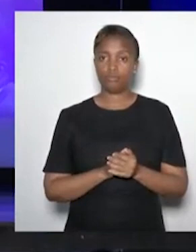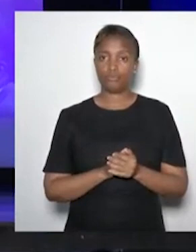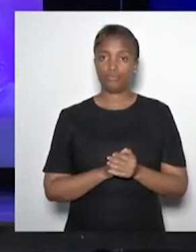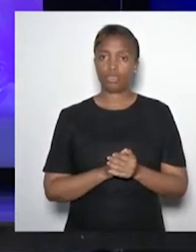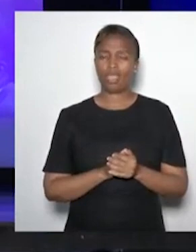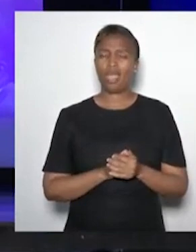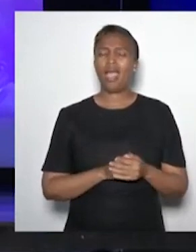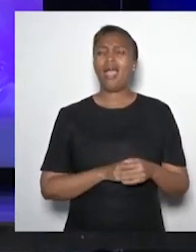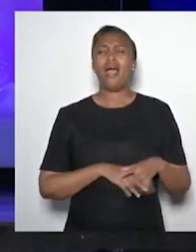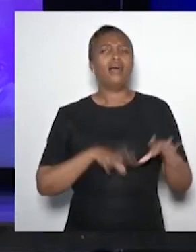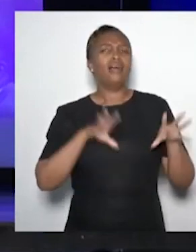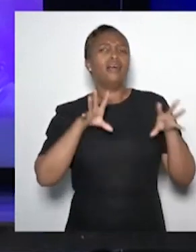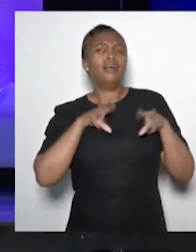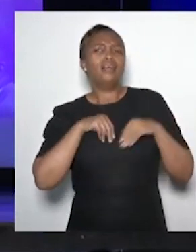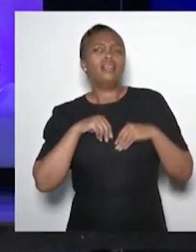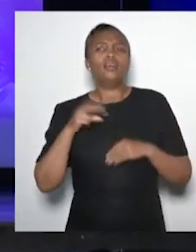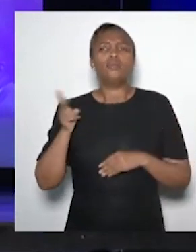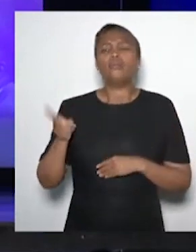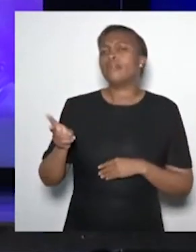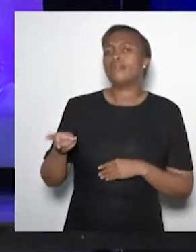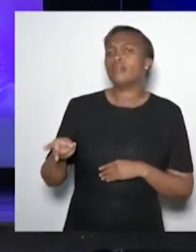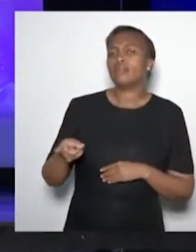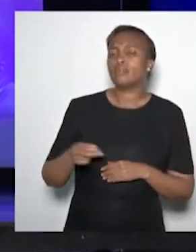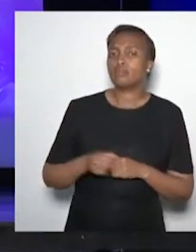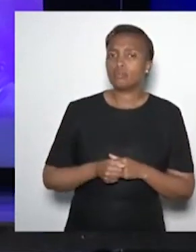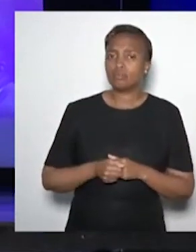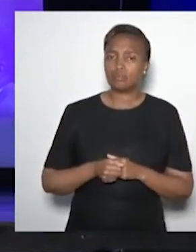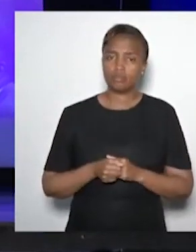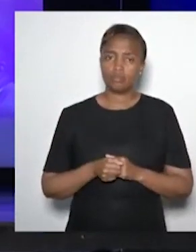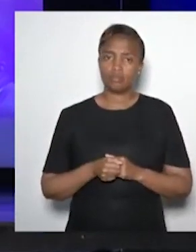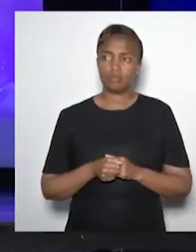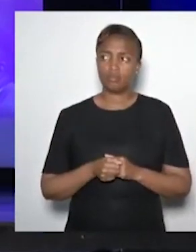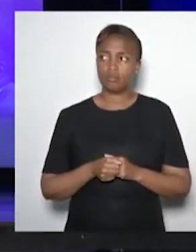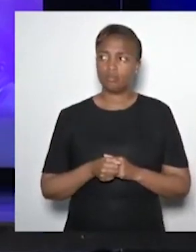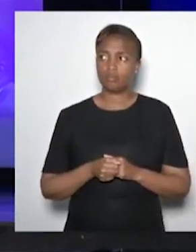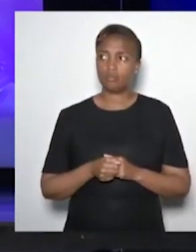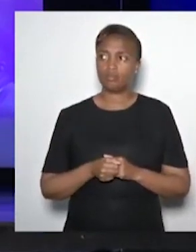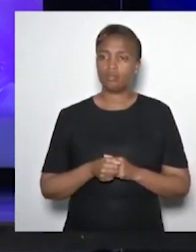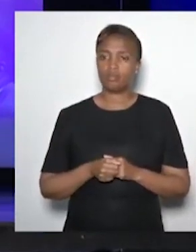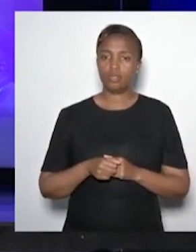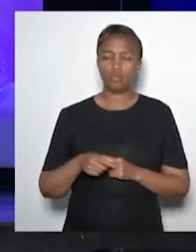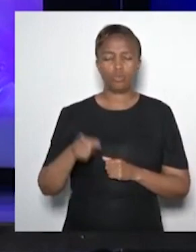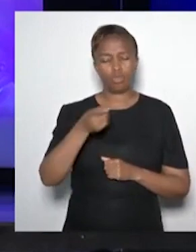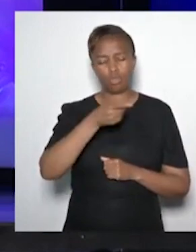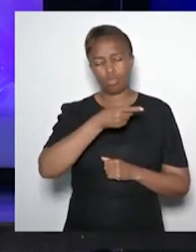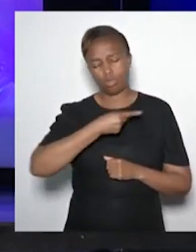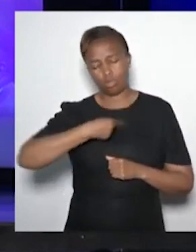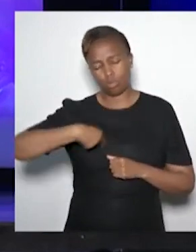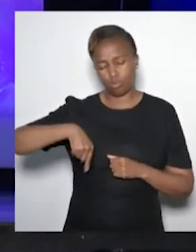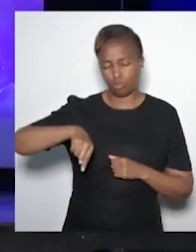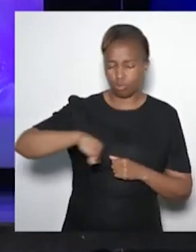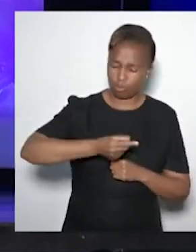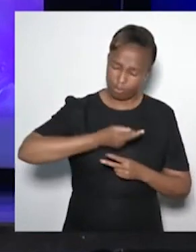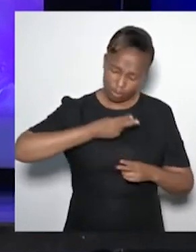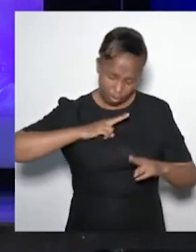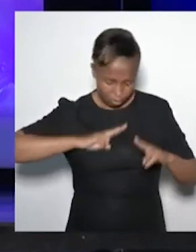allow me once again, with all humility,